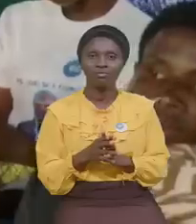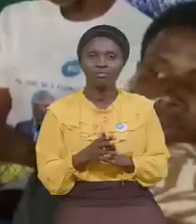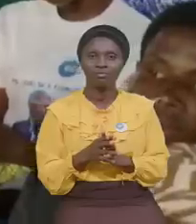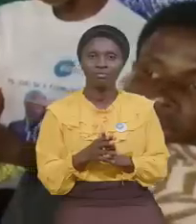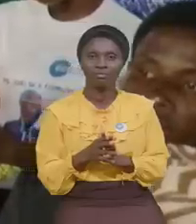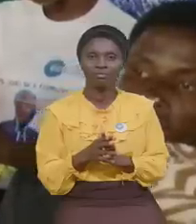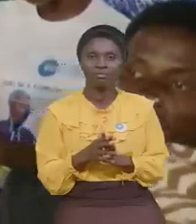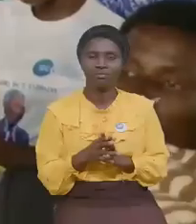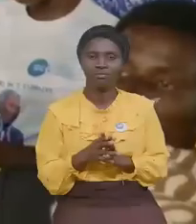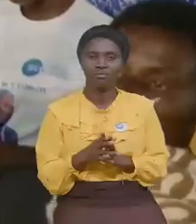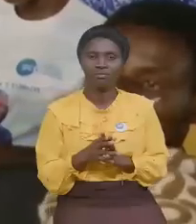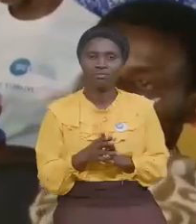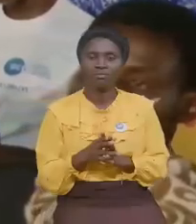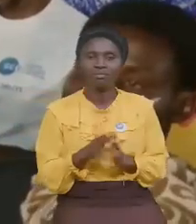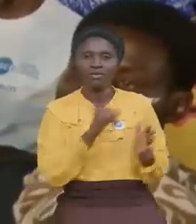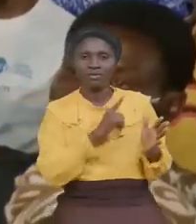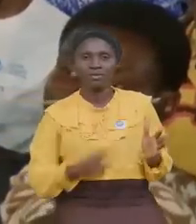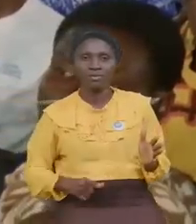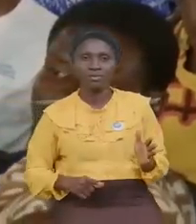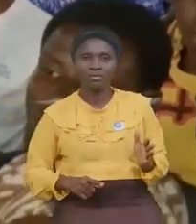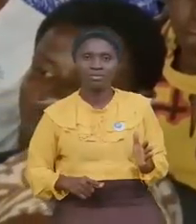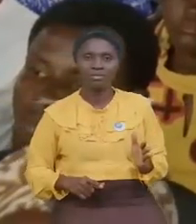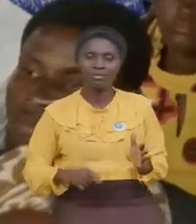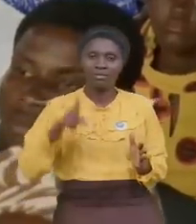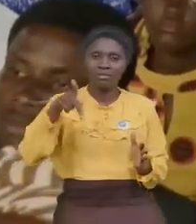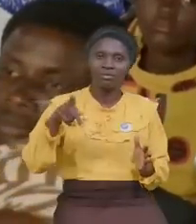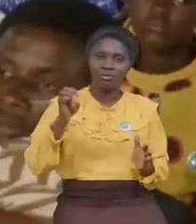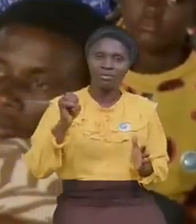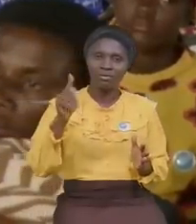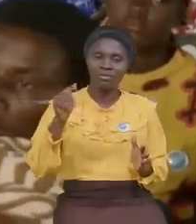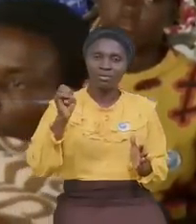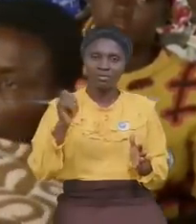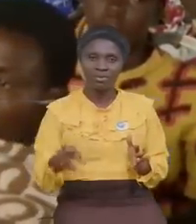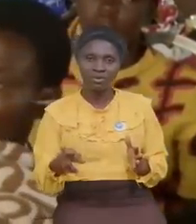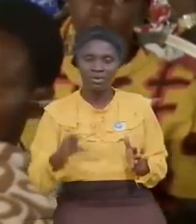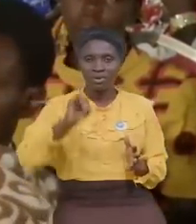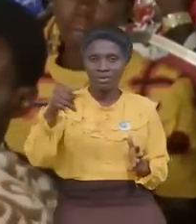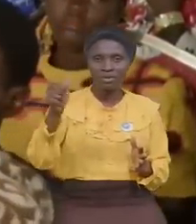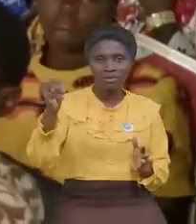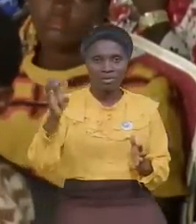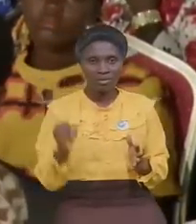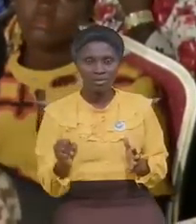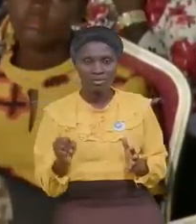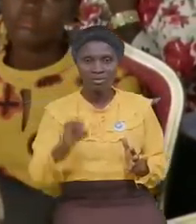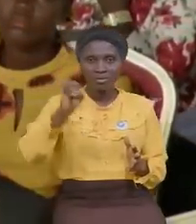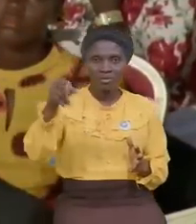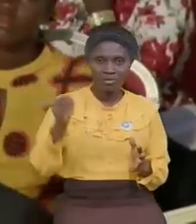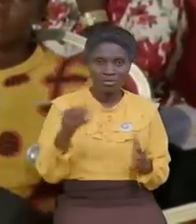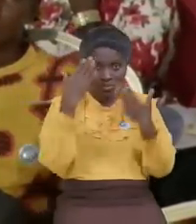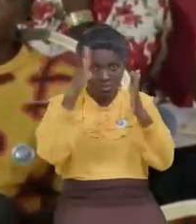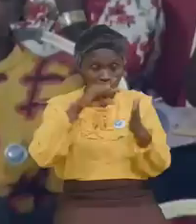Lord, Peter, James, John do not know the name of this man. How did you know his name?